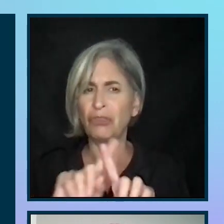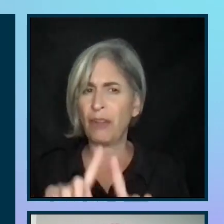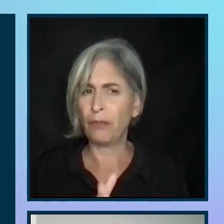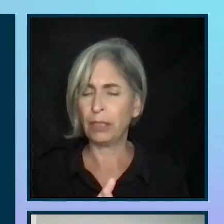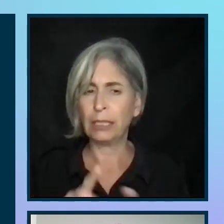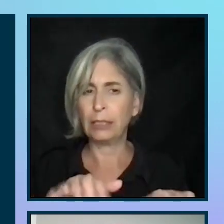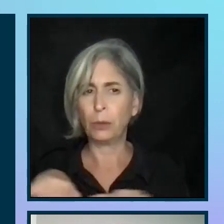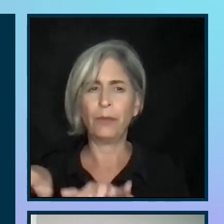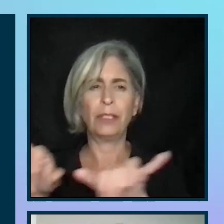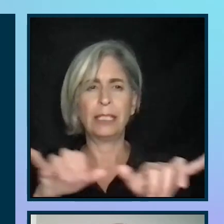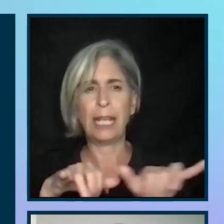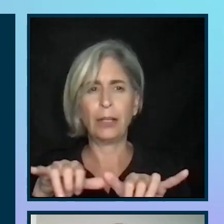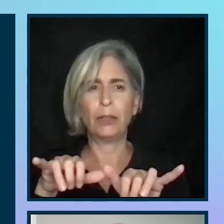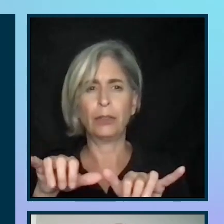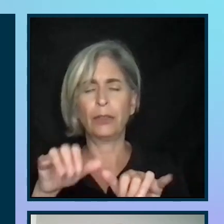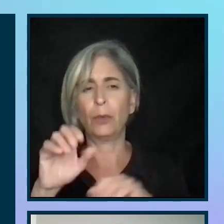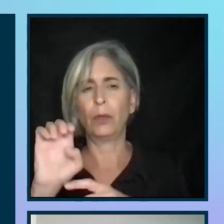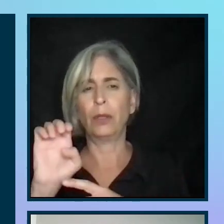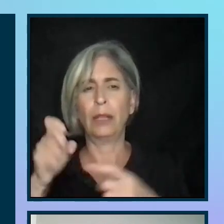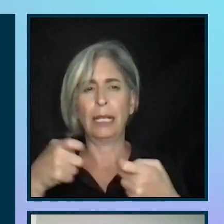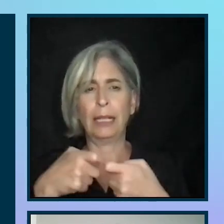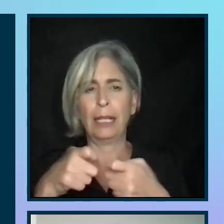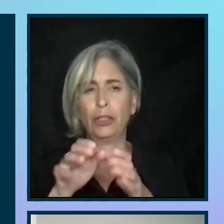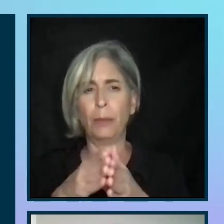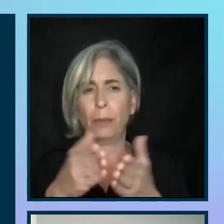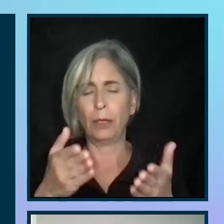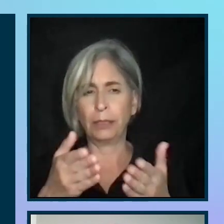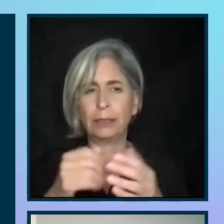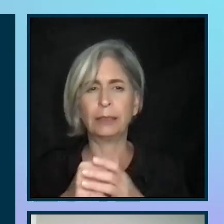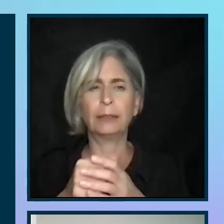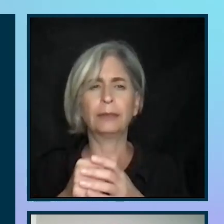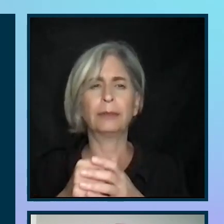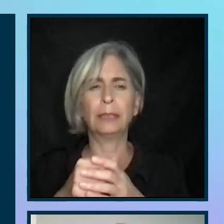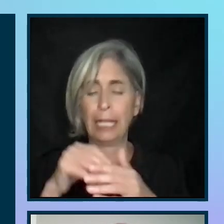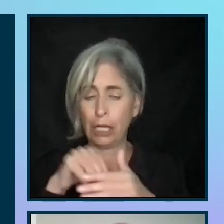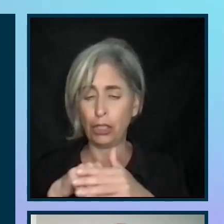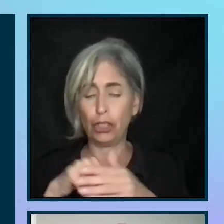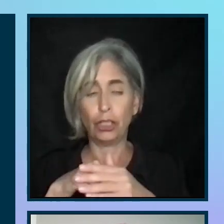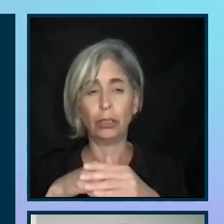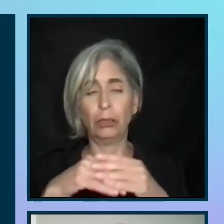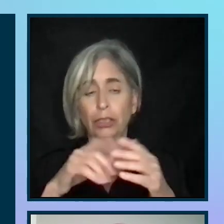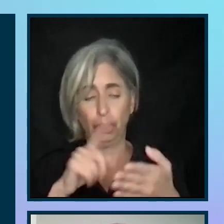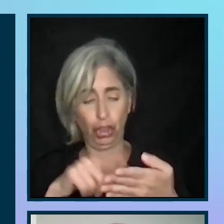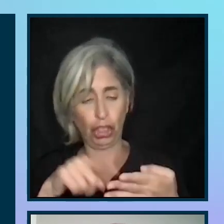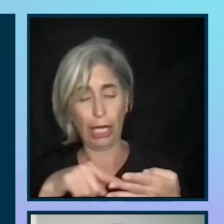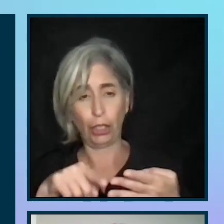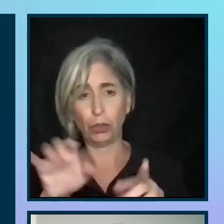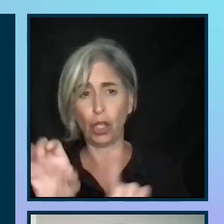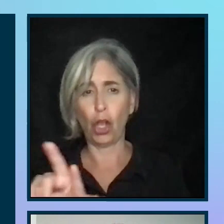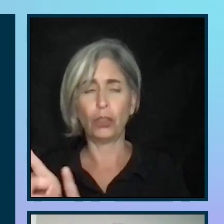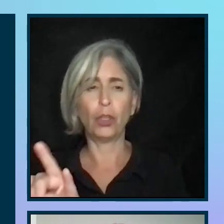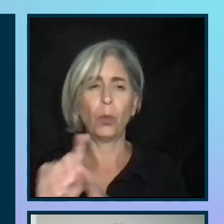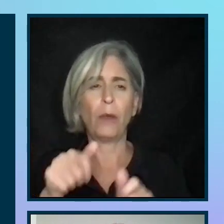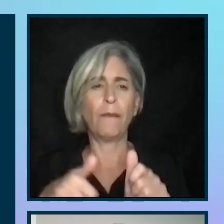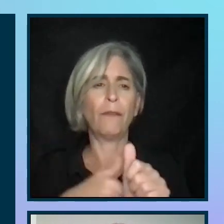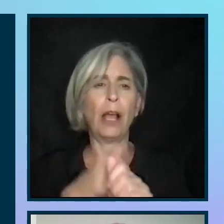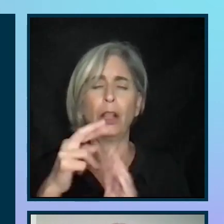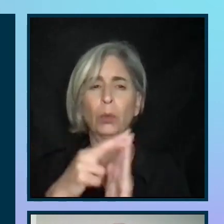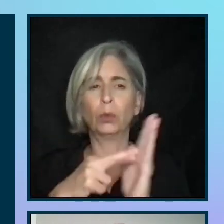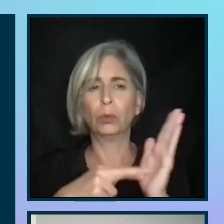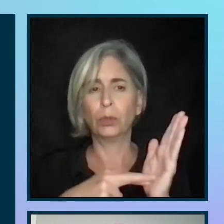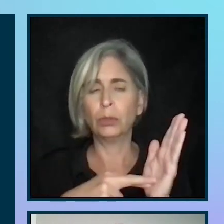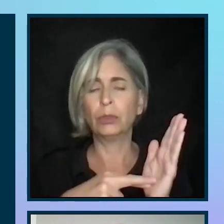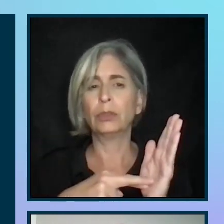the standard with EPUB check. We use Daisy Ace. We use a series of internal custom checkers. And we also follow rules associated